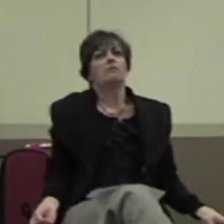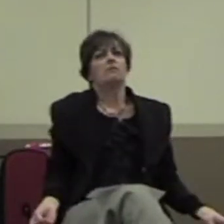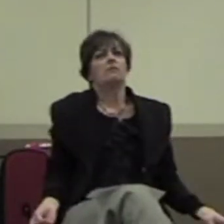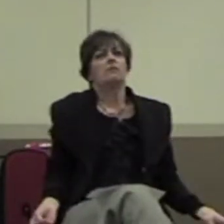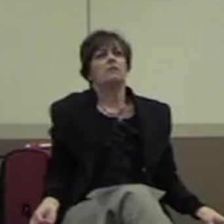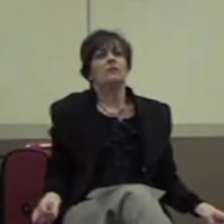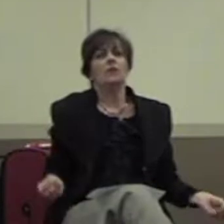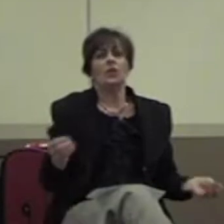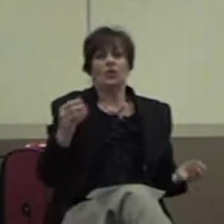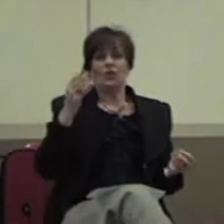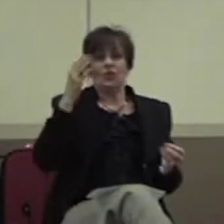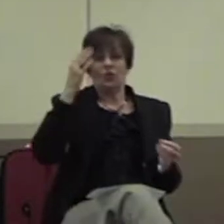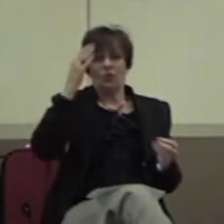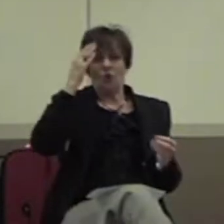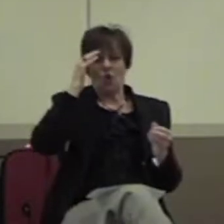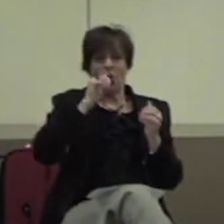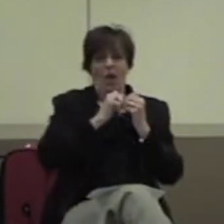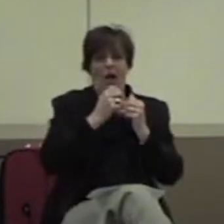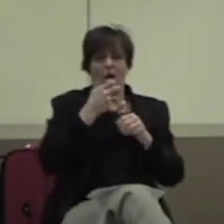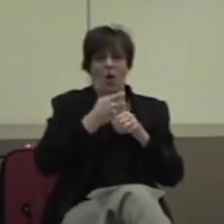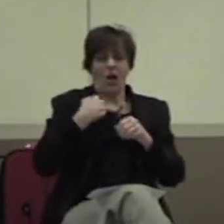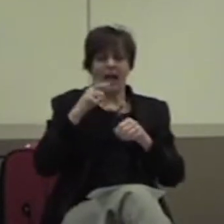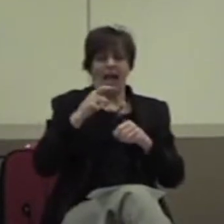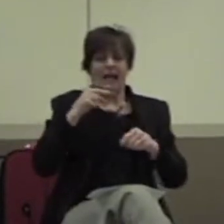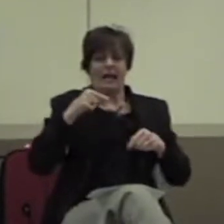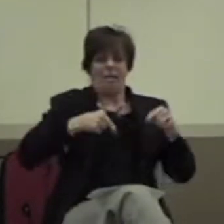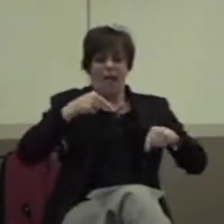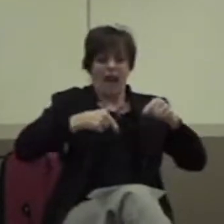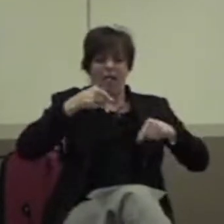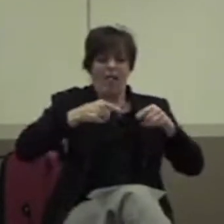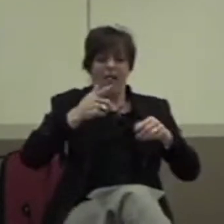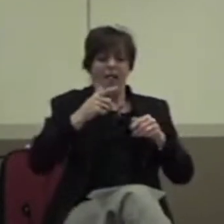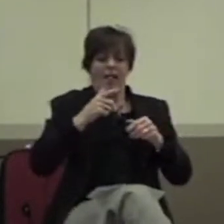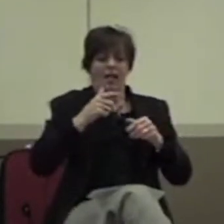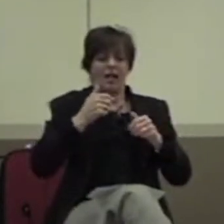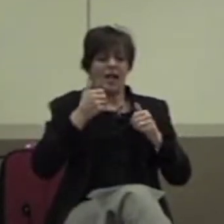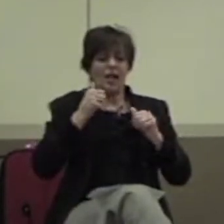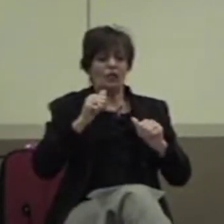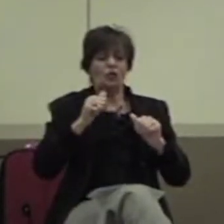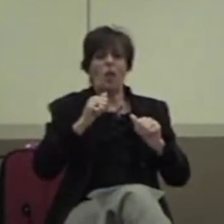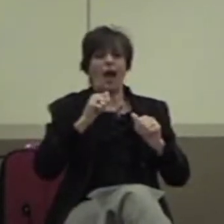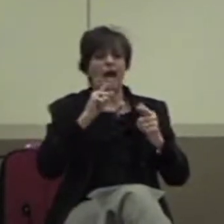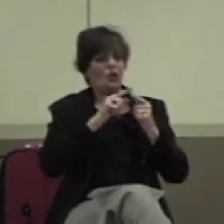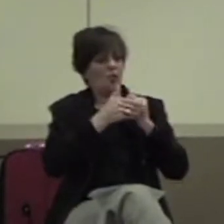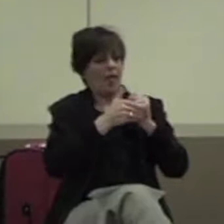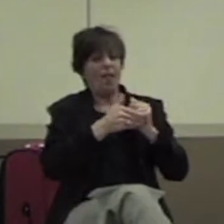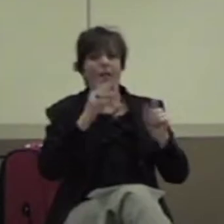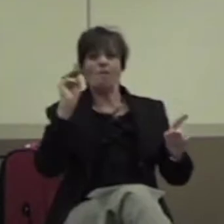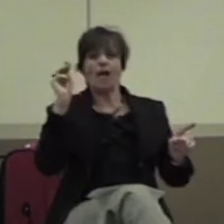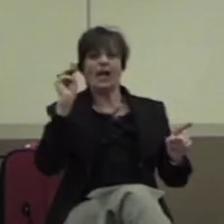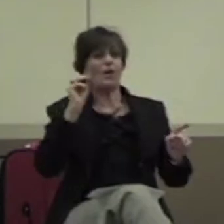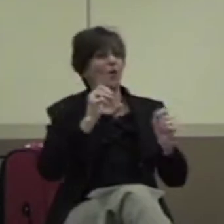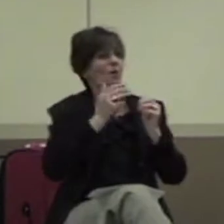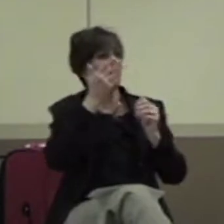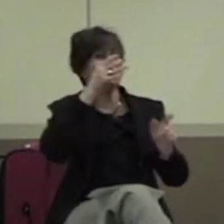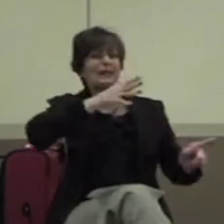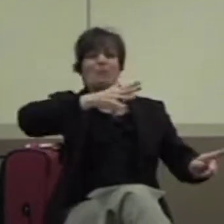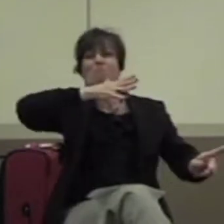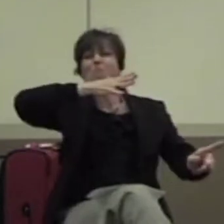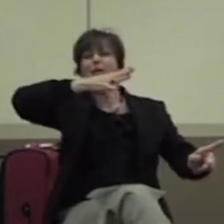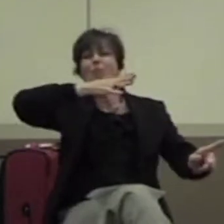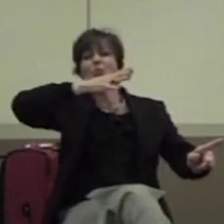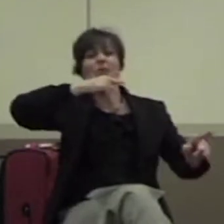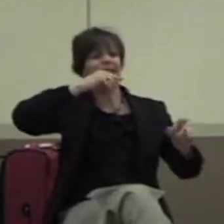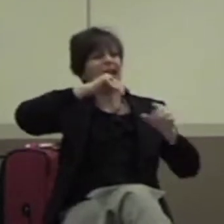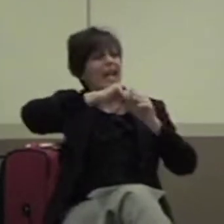Folks, do you know how hard I had to paddle like a duck underwater to keep Michael from going through the table at his mother, because here his mother had